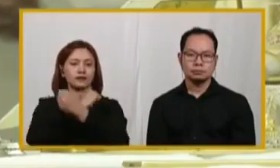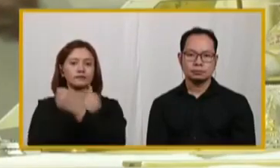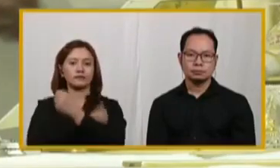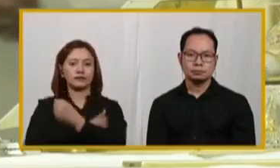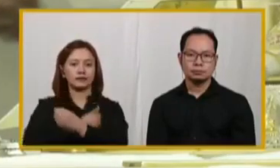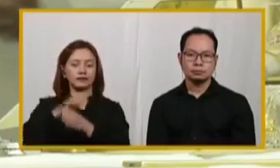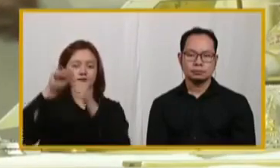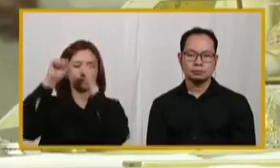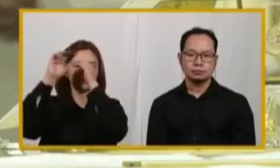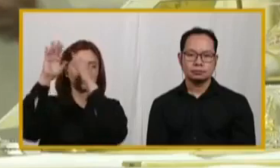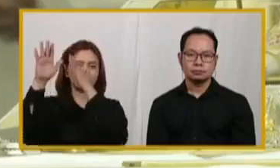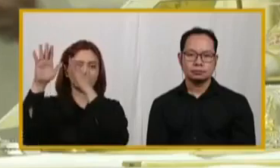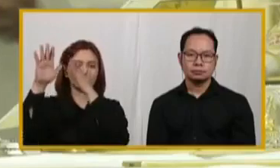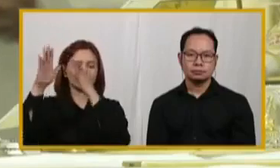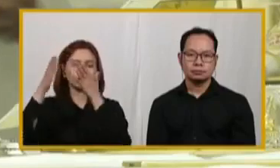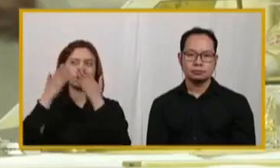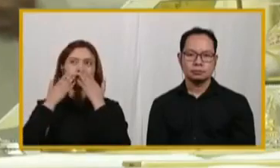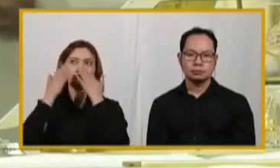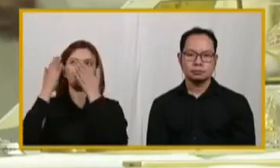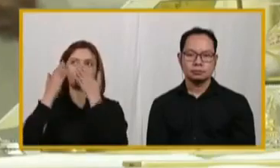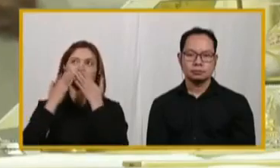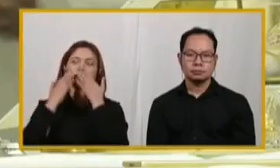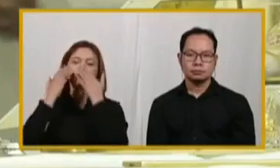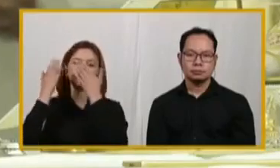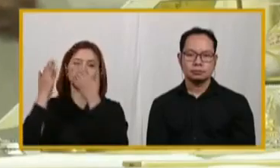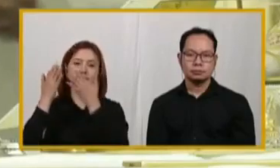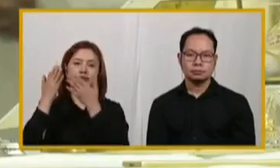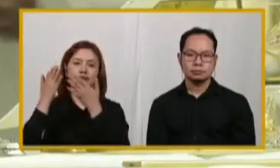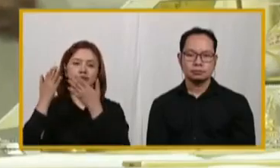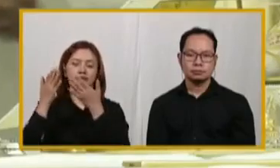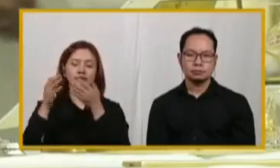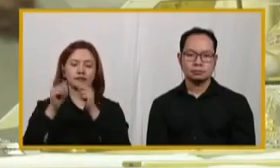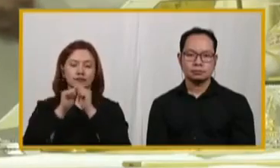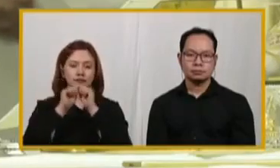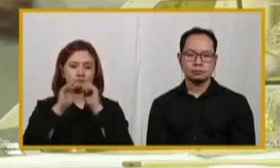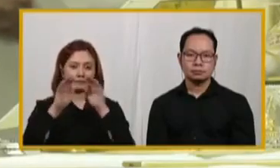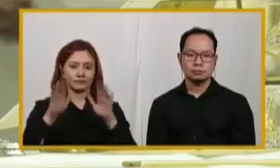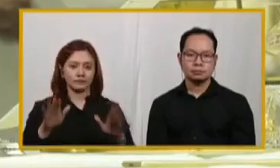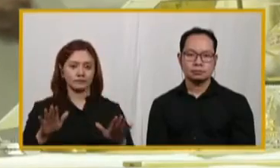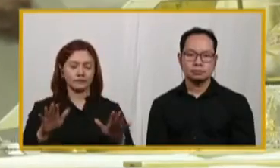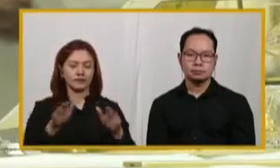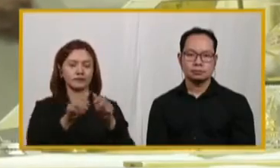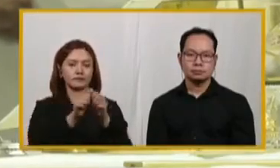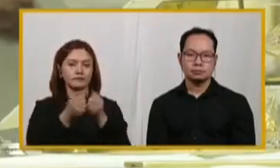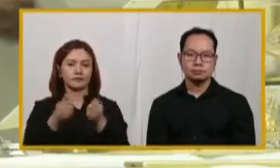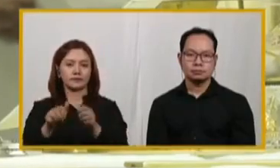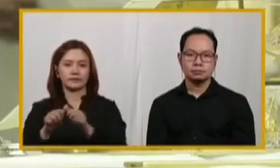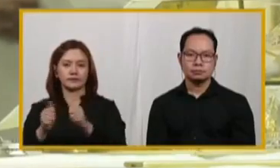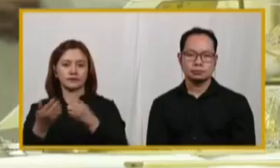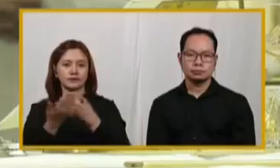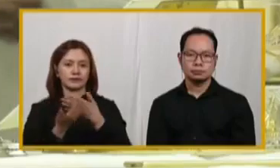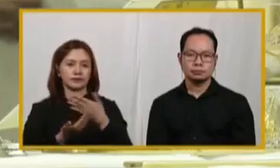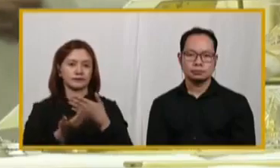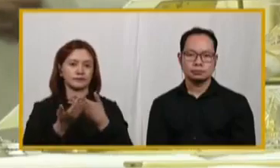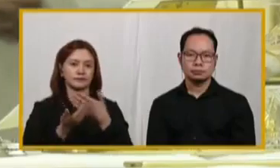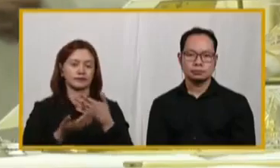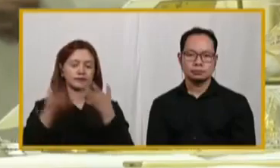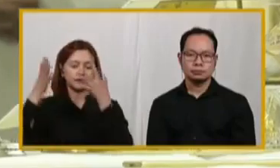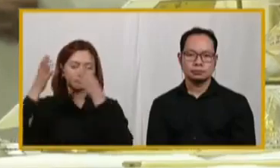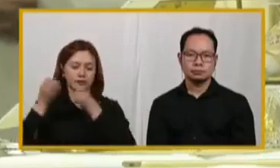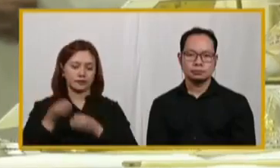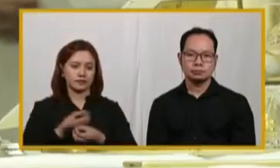Father, giving you thanks, he said a blessing, broke the bread, and gave it to